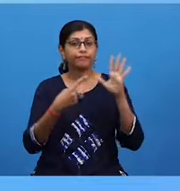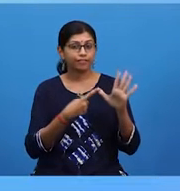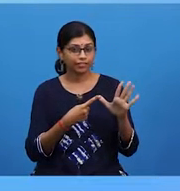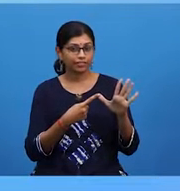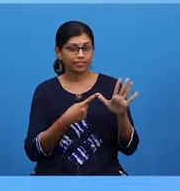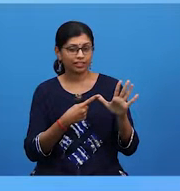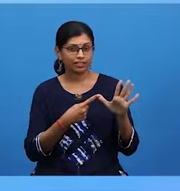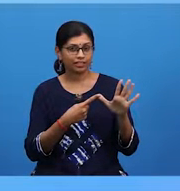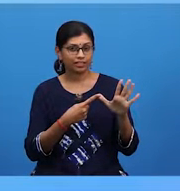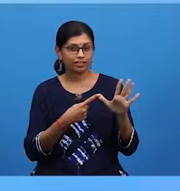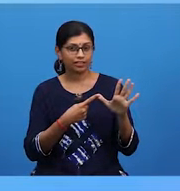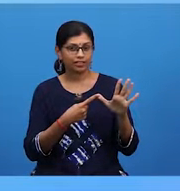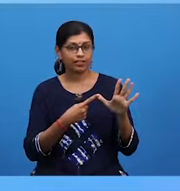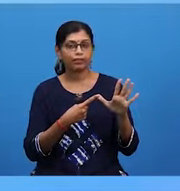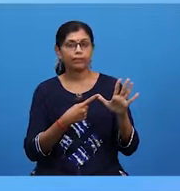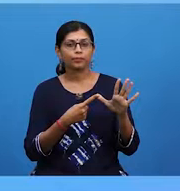Fifth.